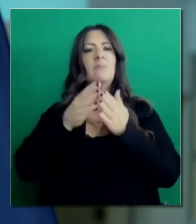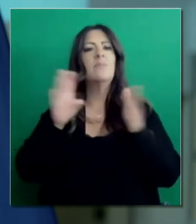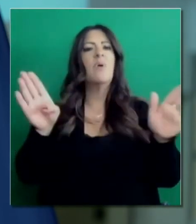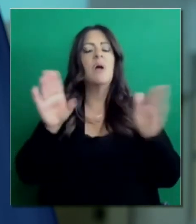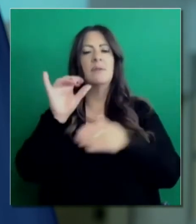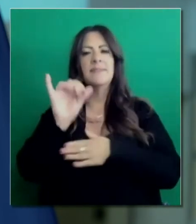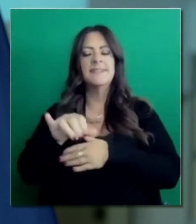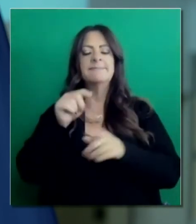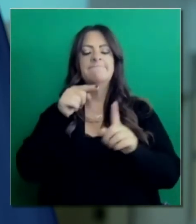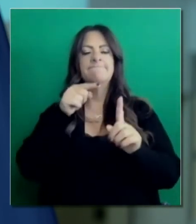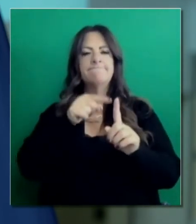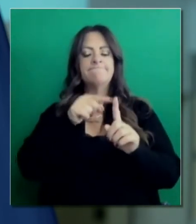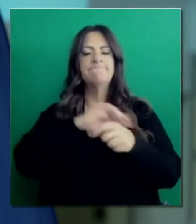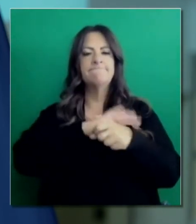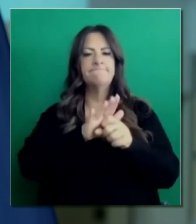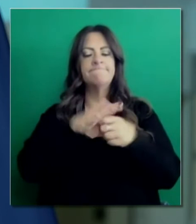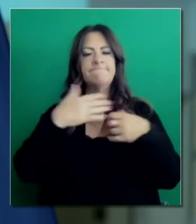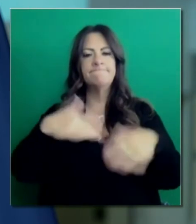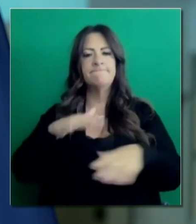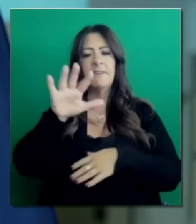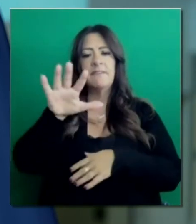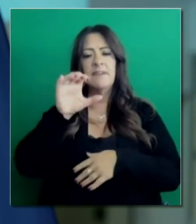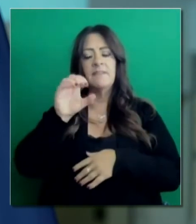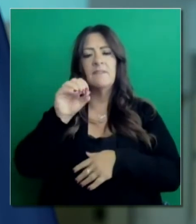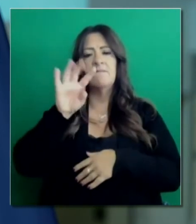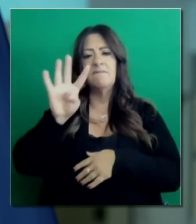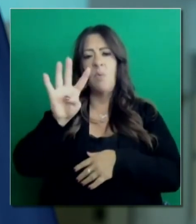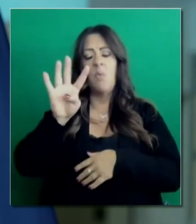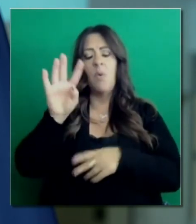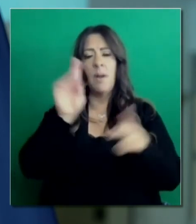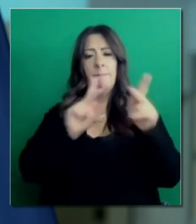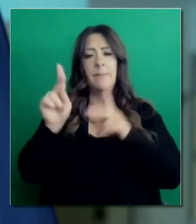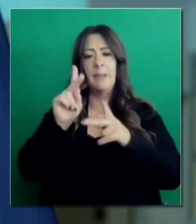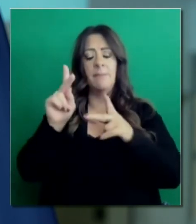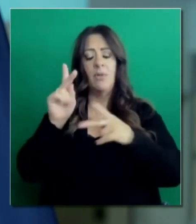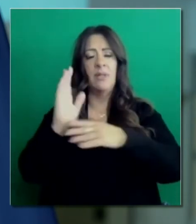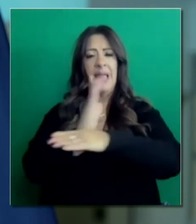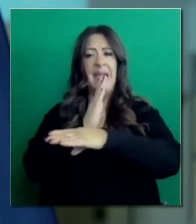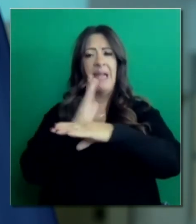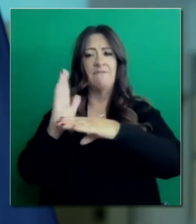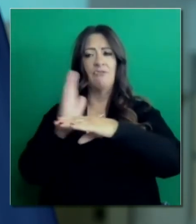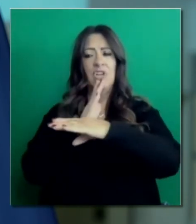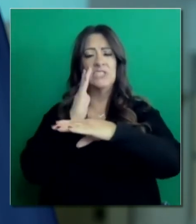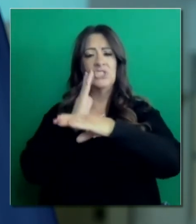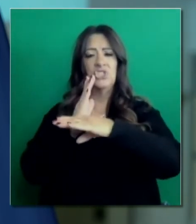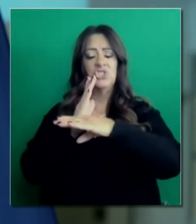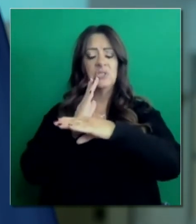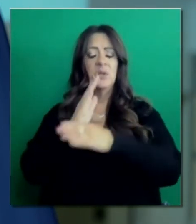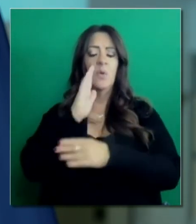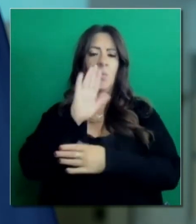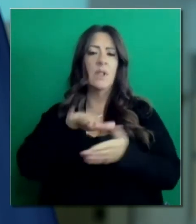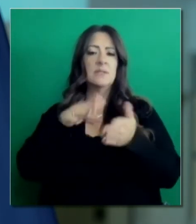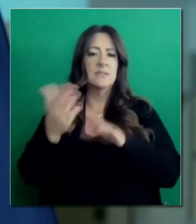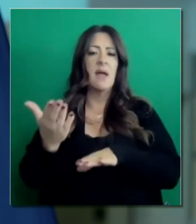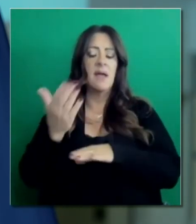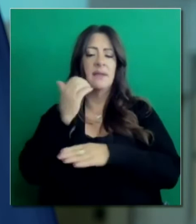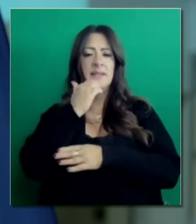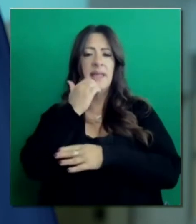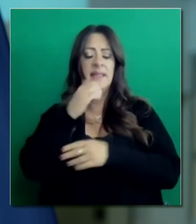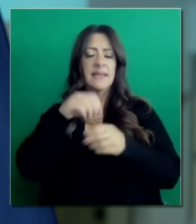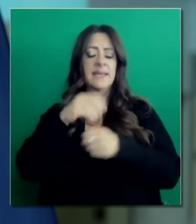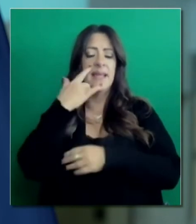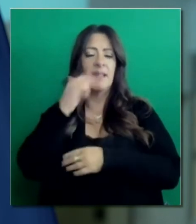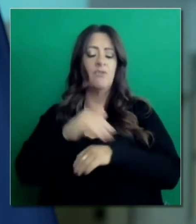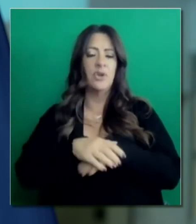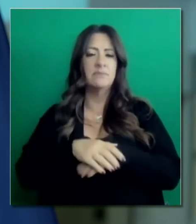itself. 504 people on average losing their lives on any given day here in the state of California.